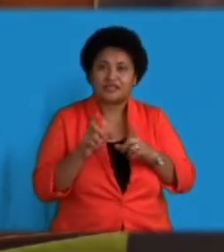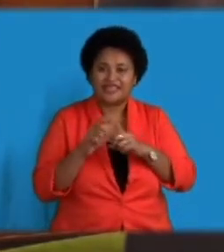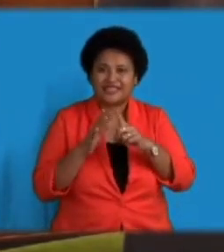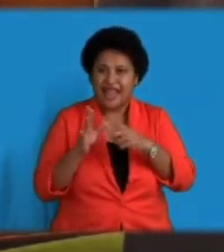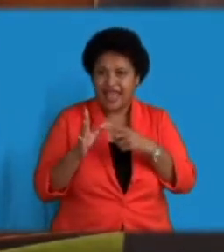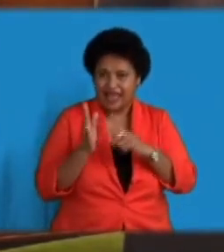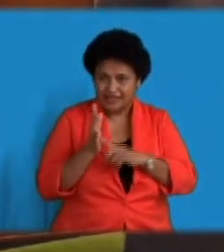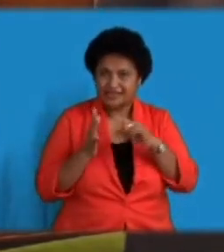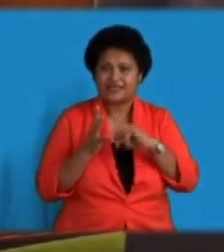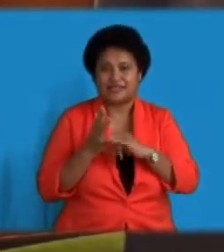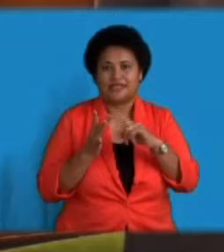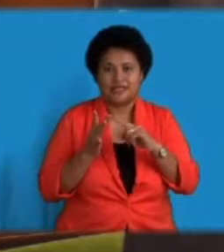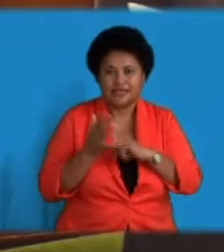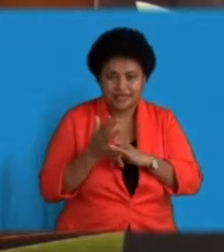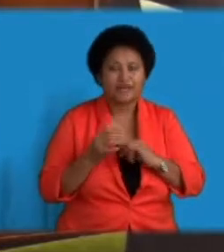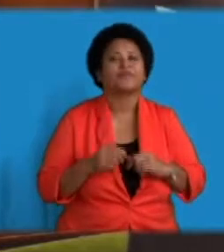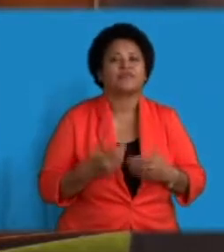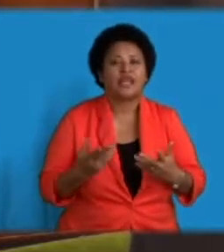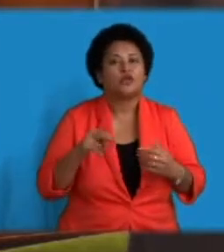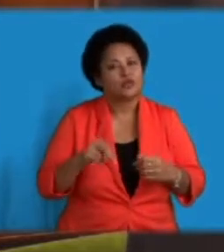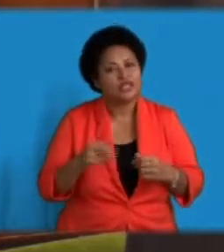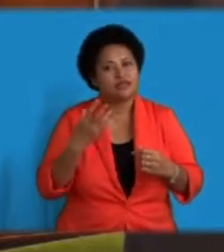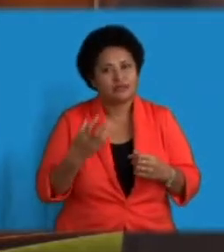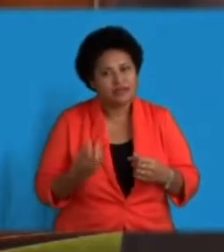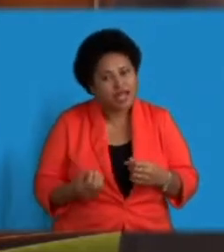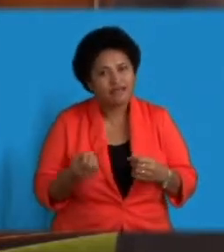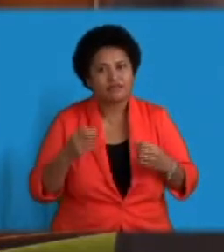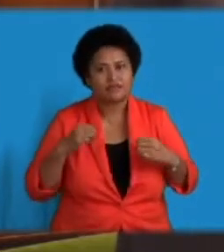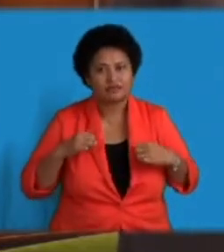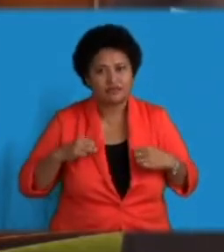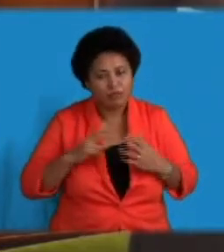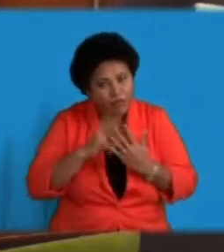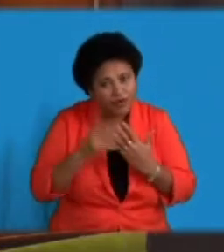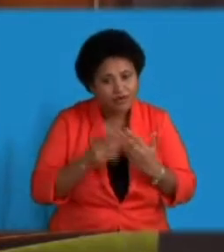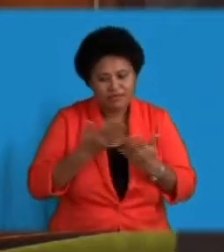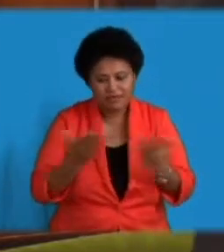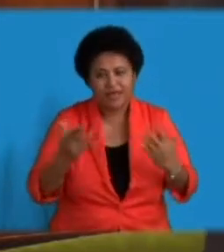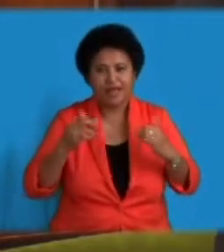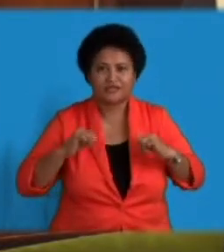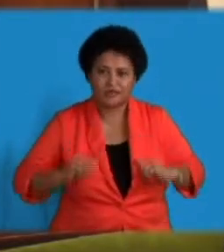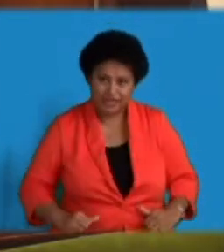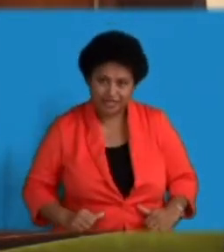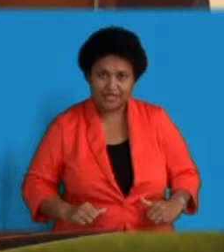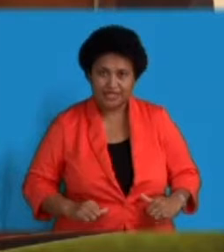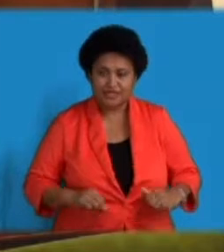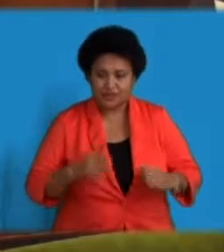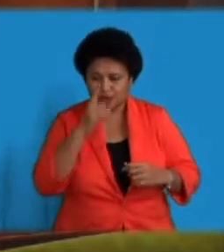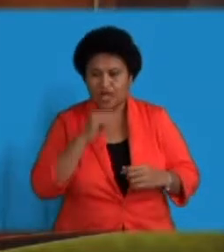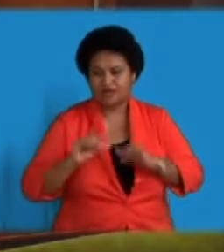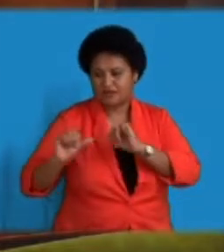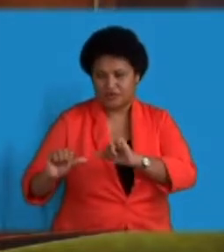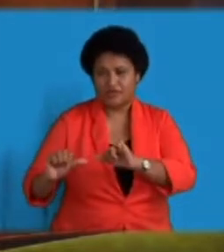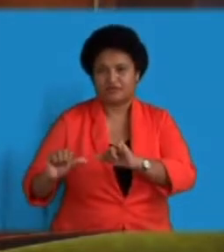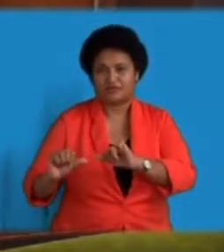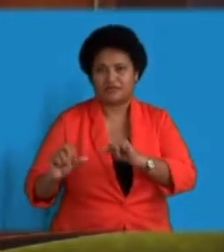to combat and overcome the risks of non-communicable diseases such as kidney disease is surely one of the sustainable ways to protect our